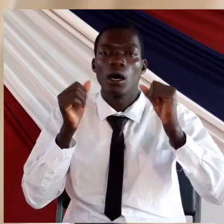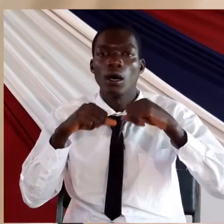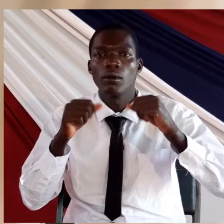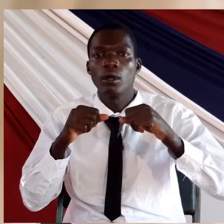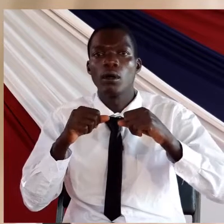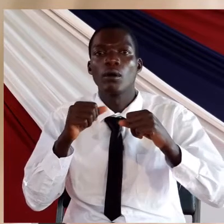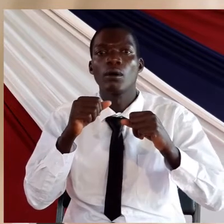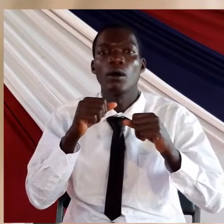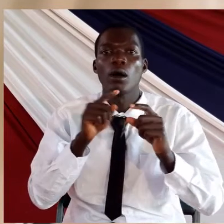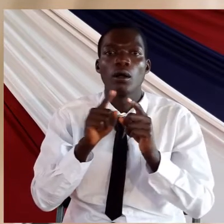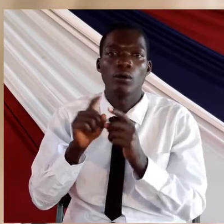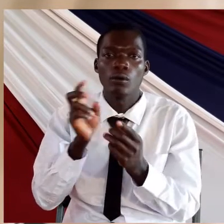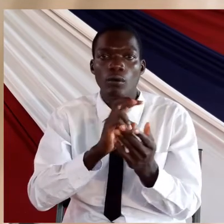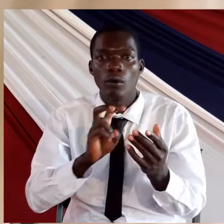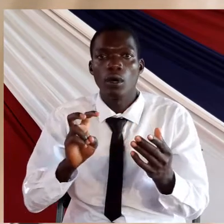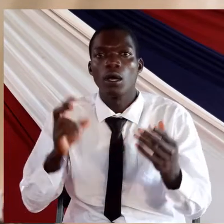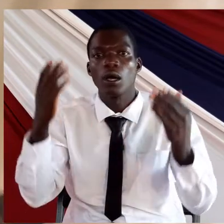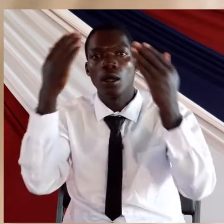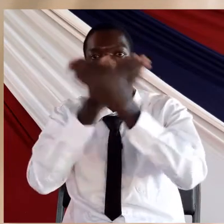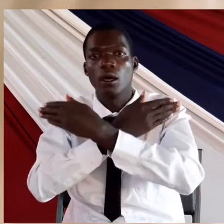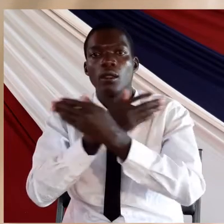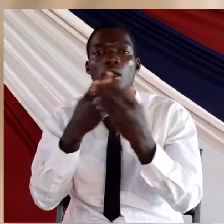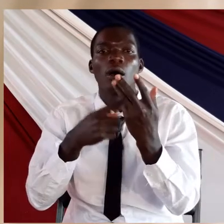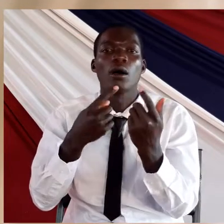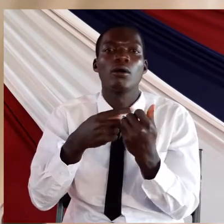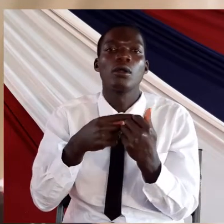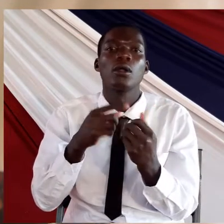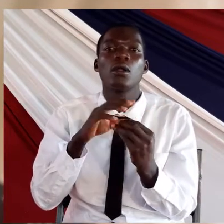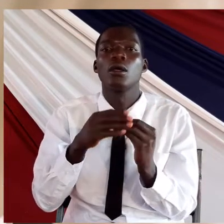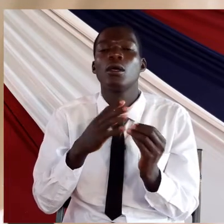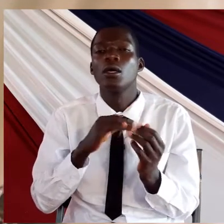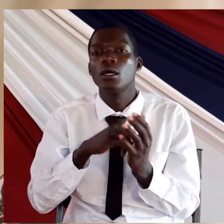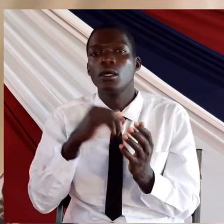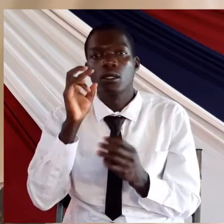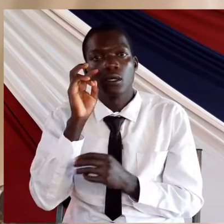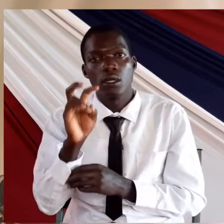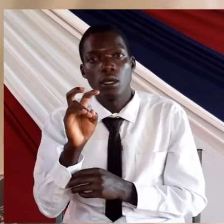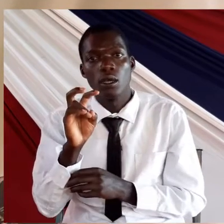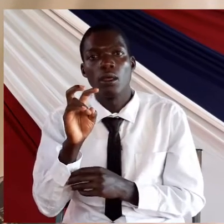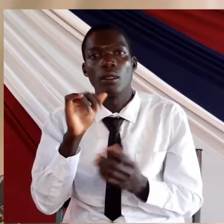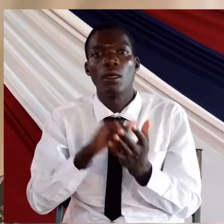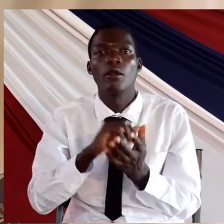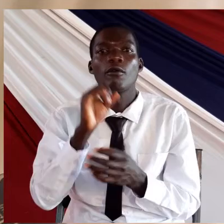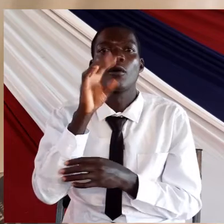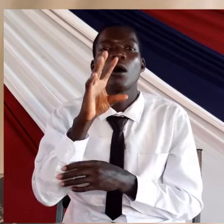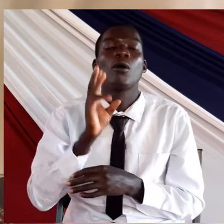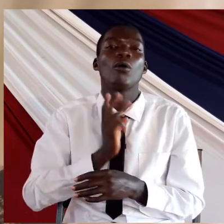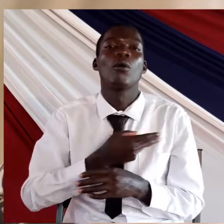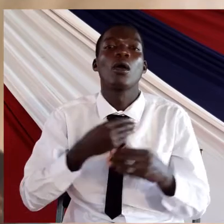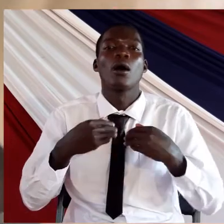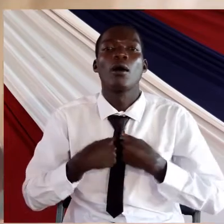really, if we were to look at them, yes, we would find they are counterfeit. You see, the fact that we